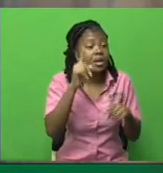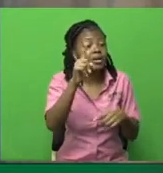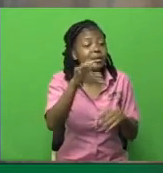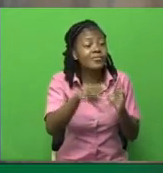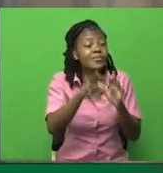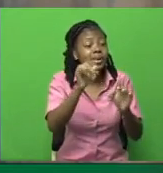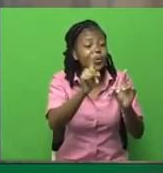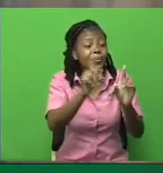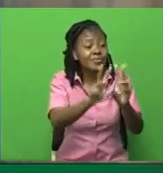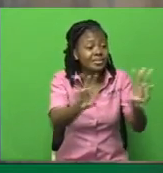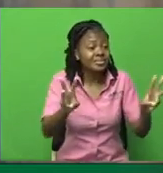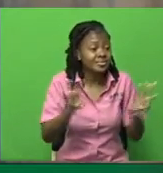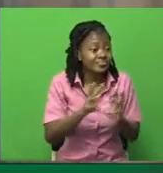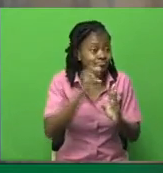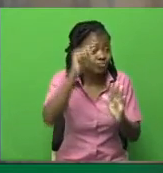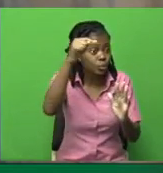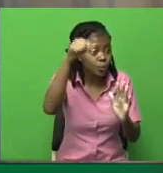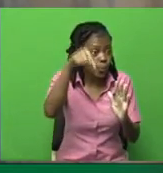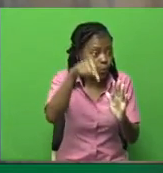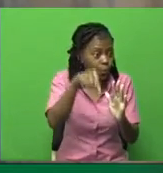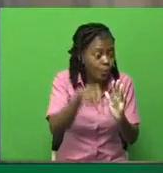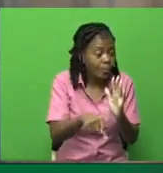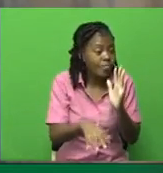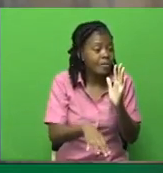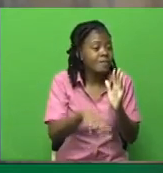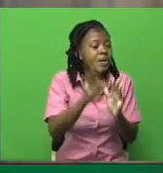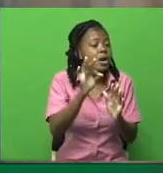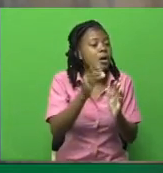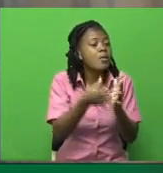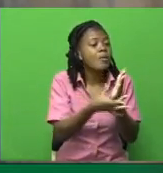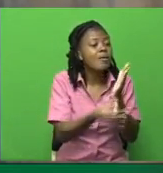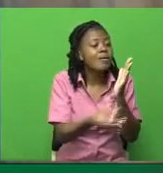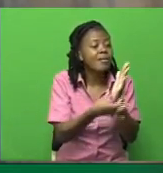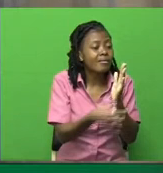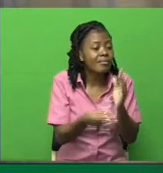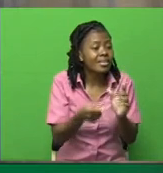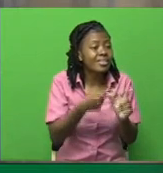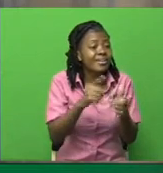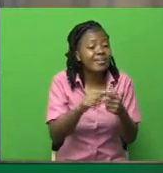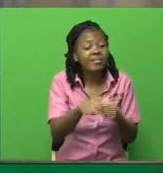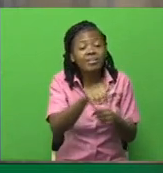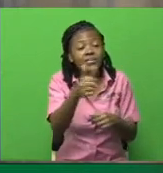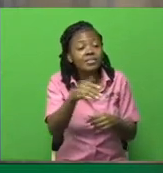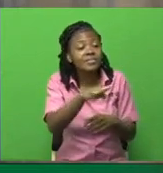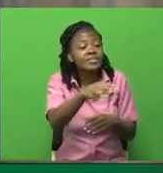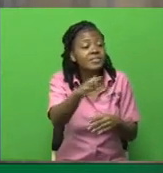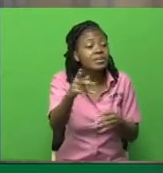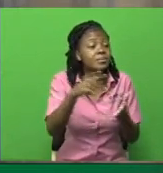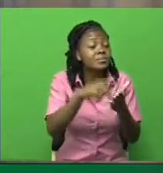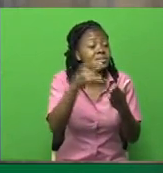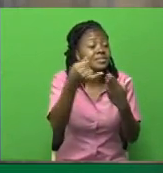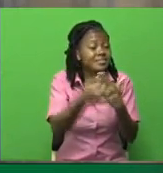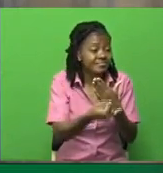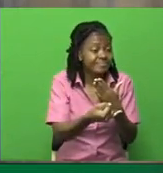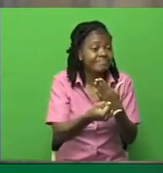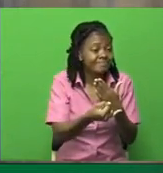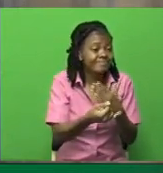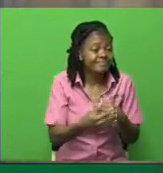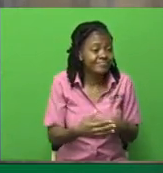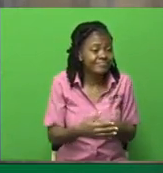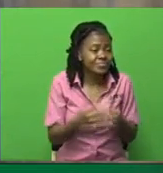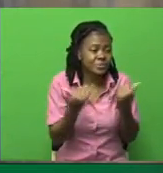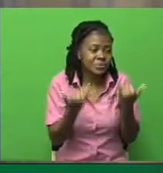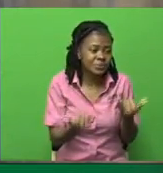gave us a matapal project the other gave the Macadamia project and as part of the Sip project Administration